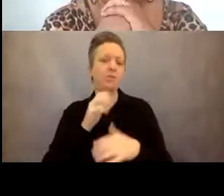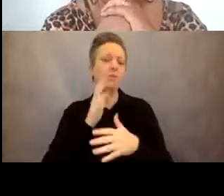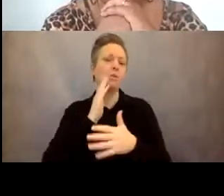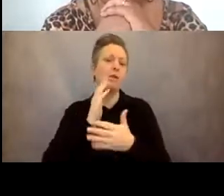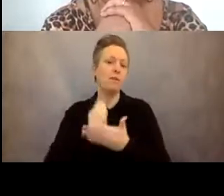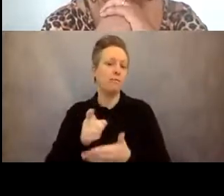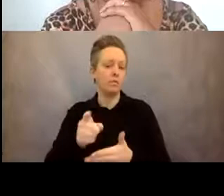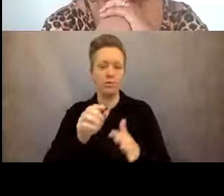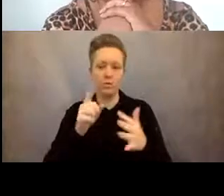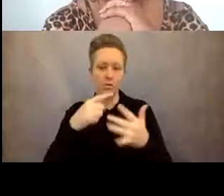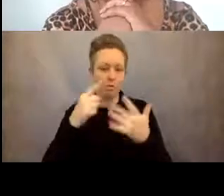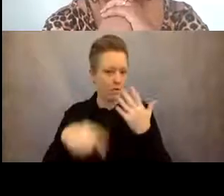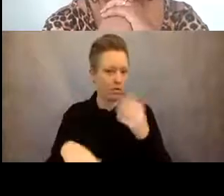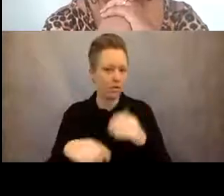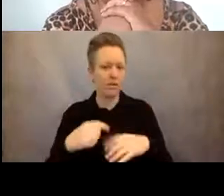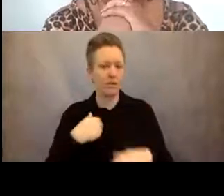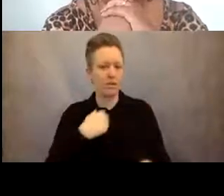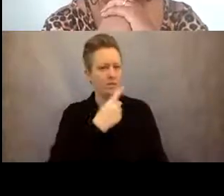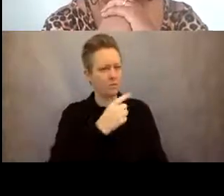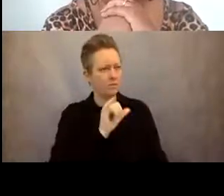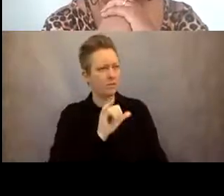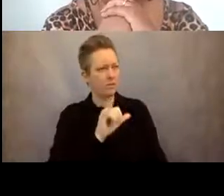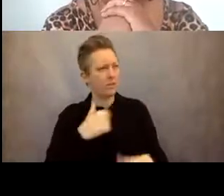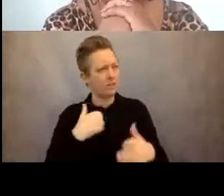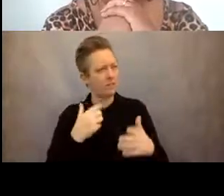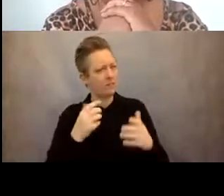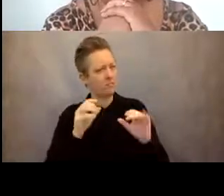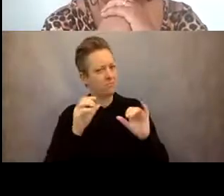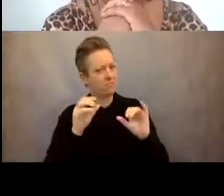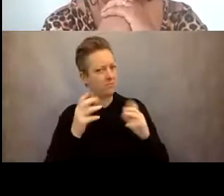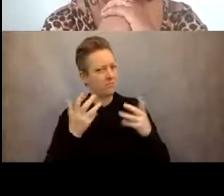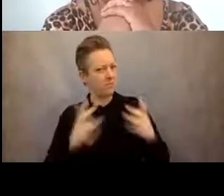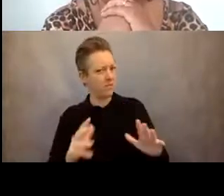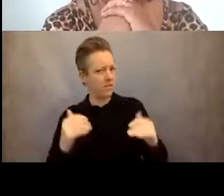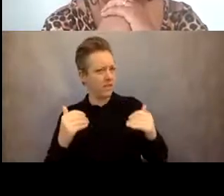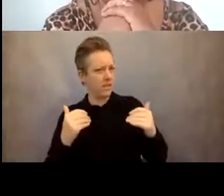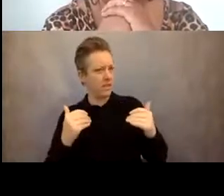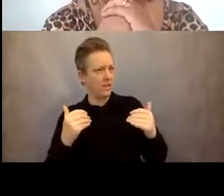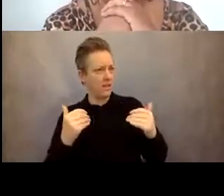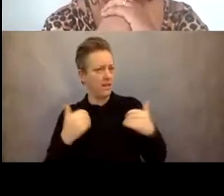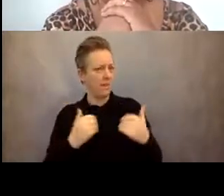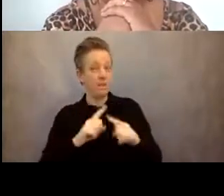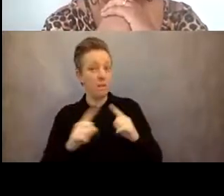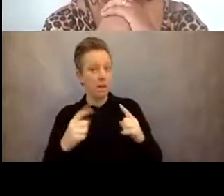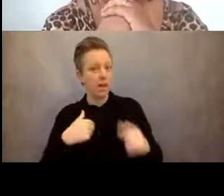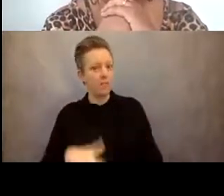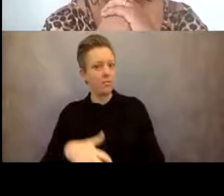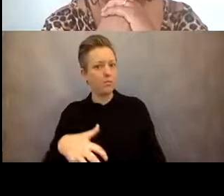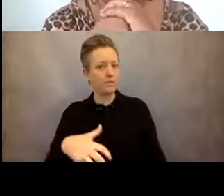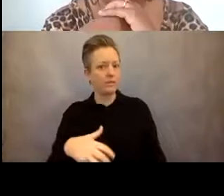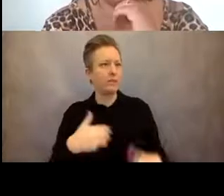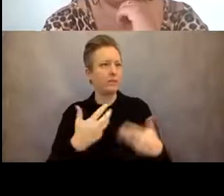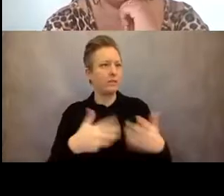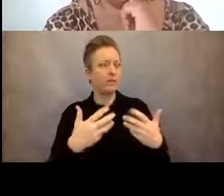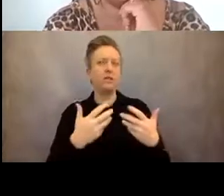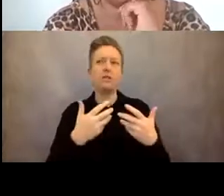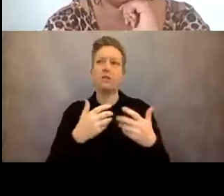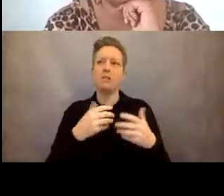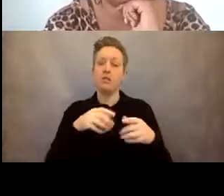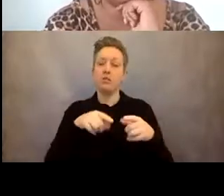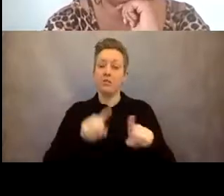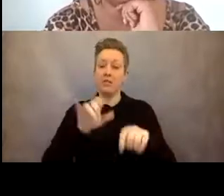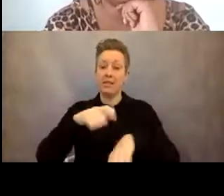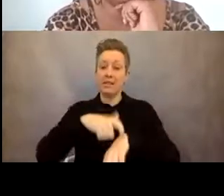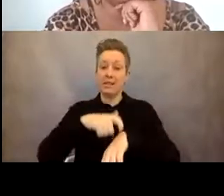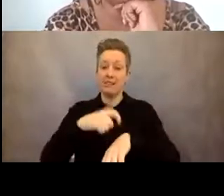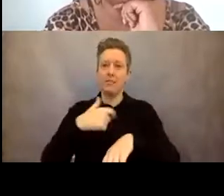pregnant. And but you know what? I still didn't really have that. I didn't have high hopes. I did it because I